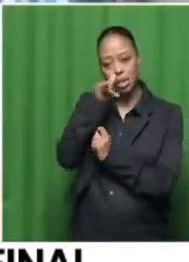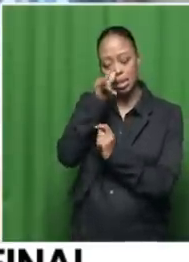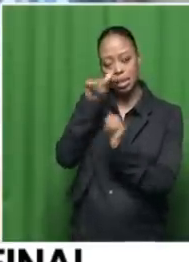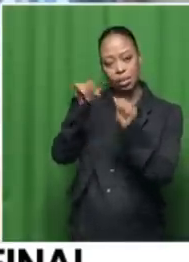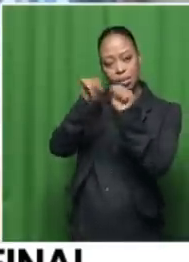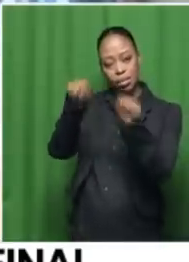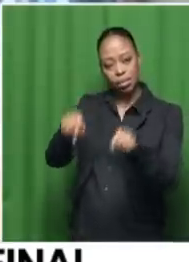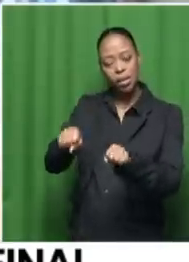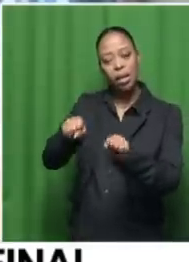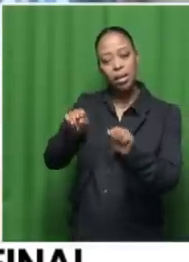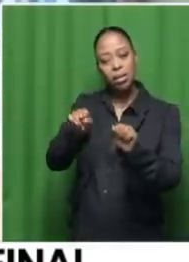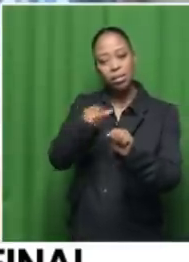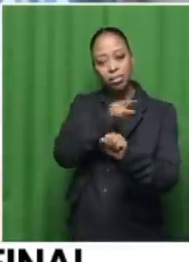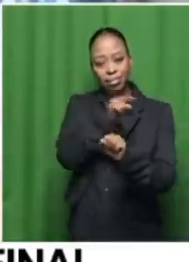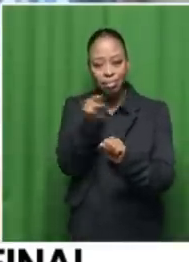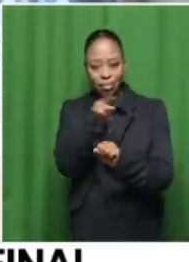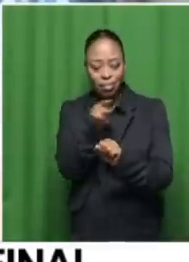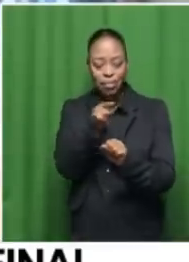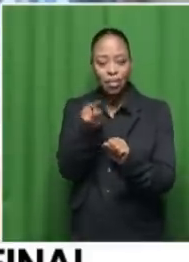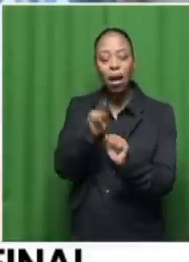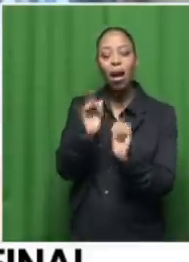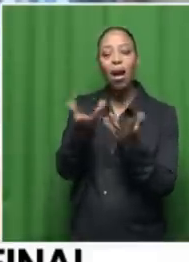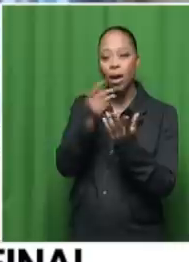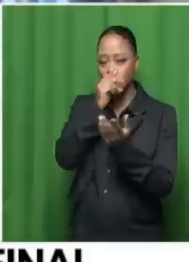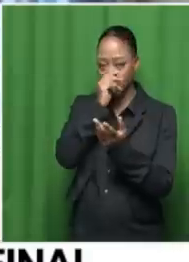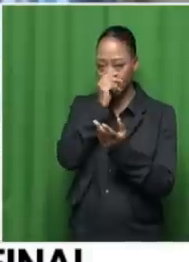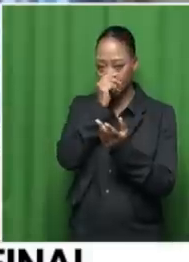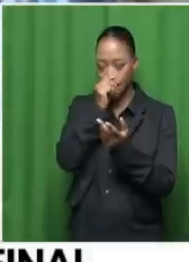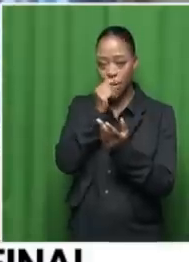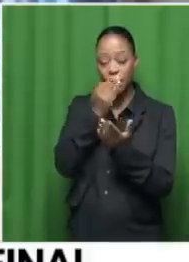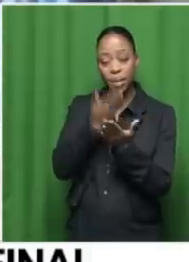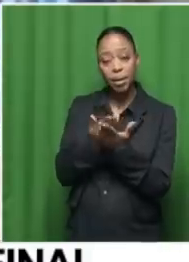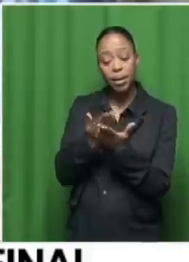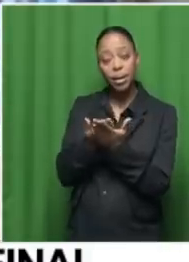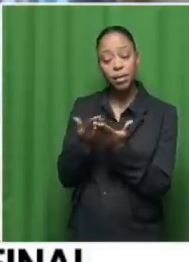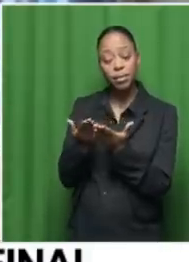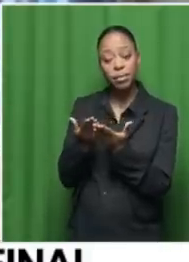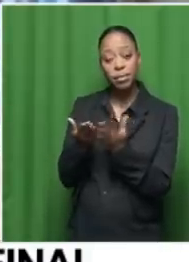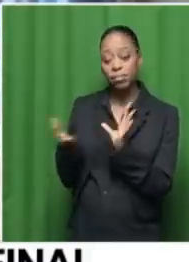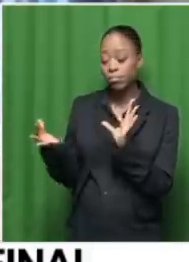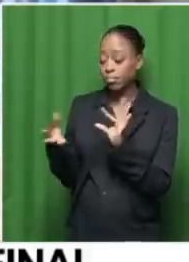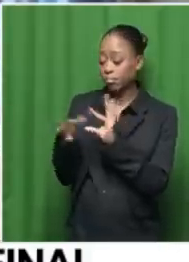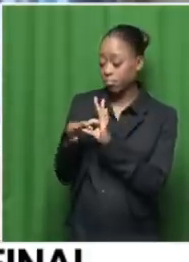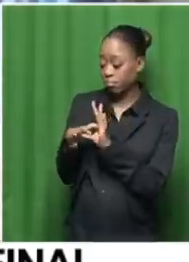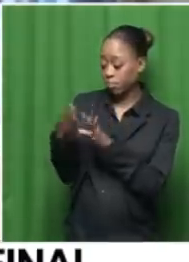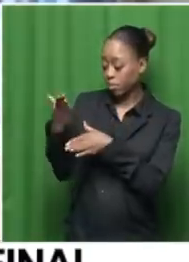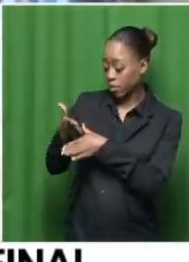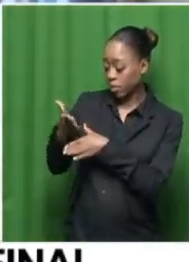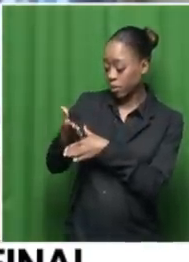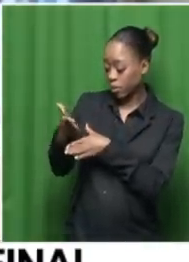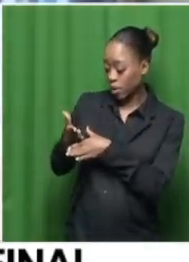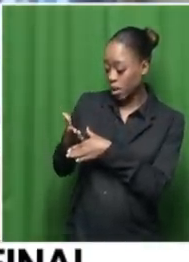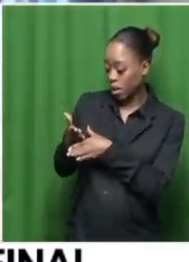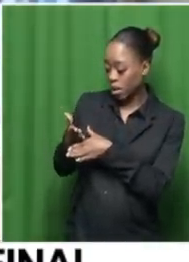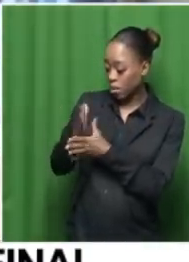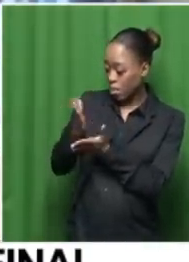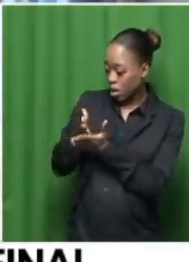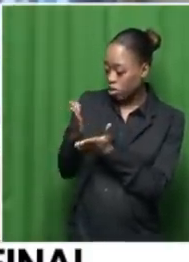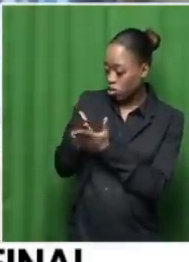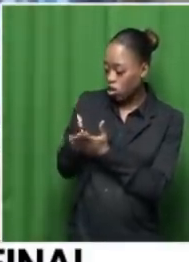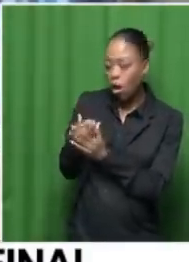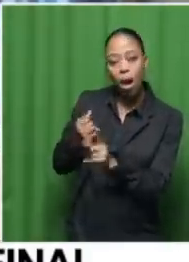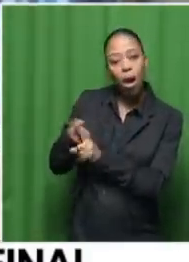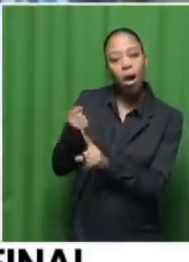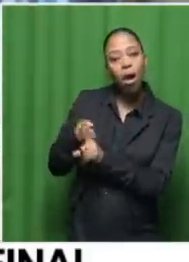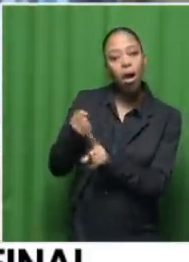Justice Administration, to dispense with the practice of cadre deployment in the